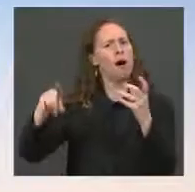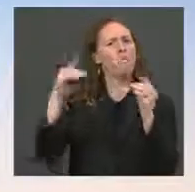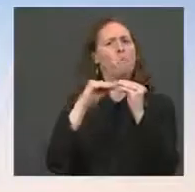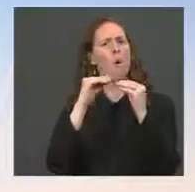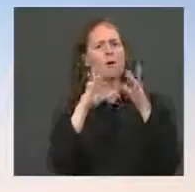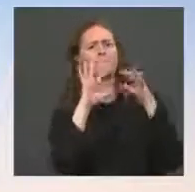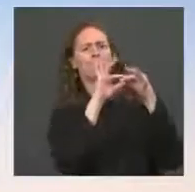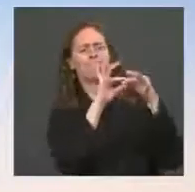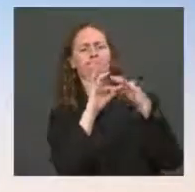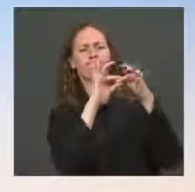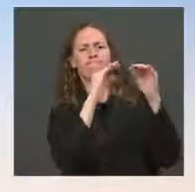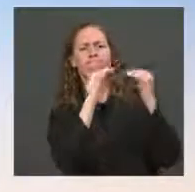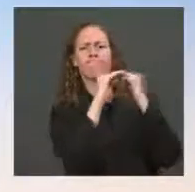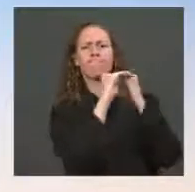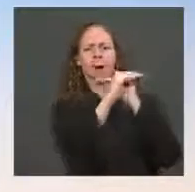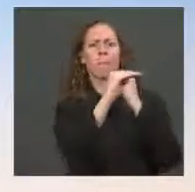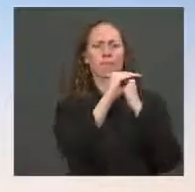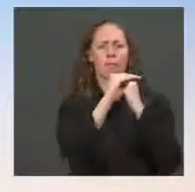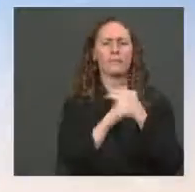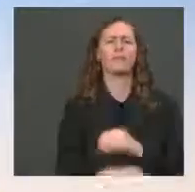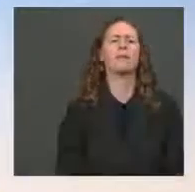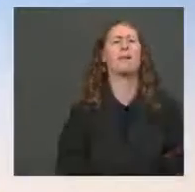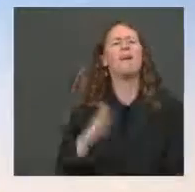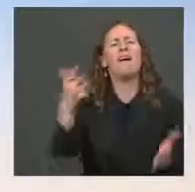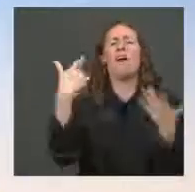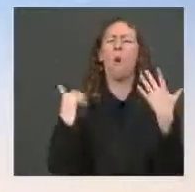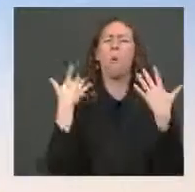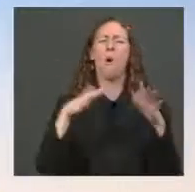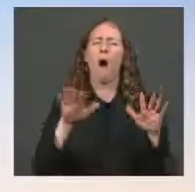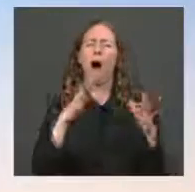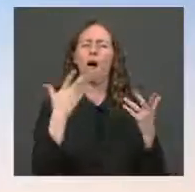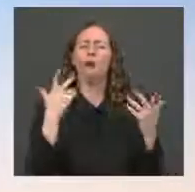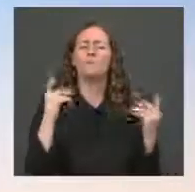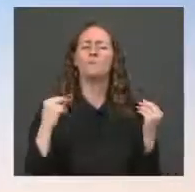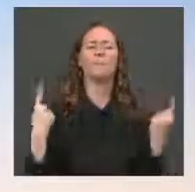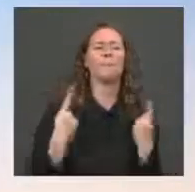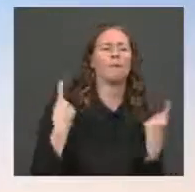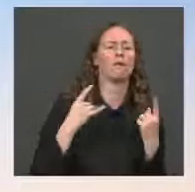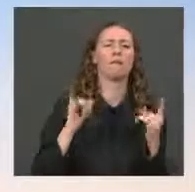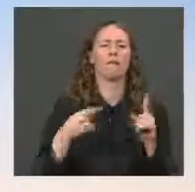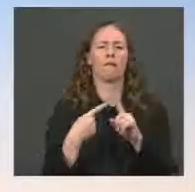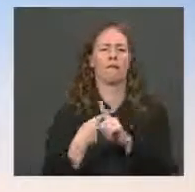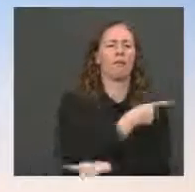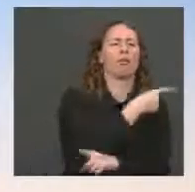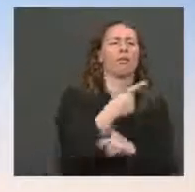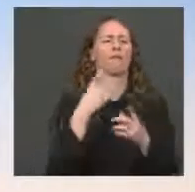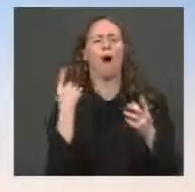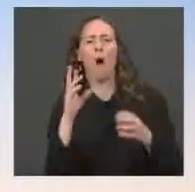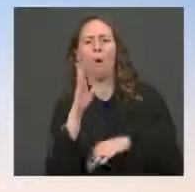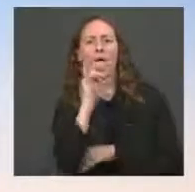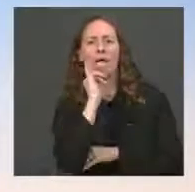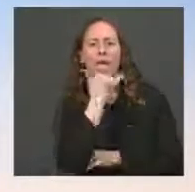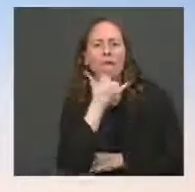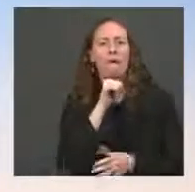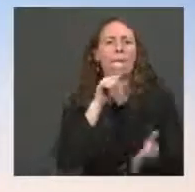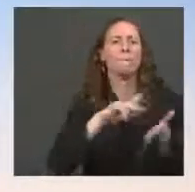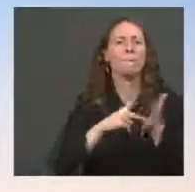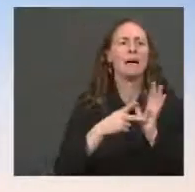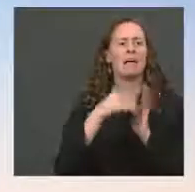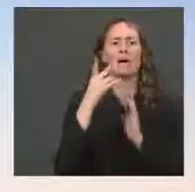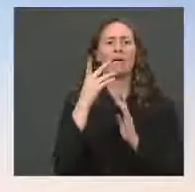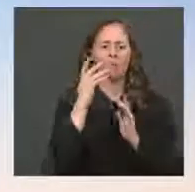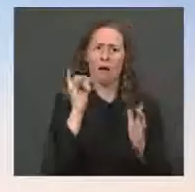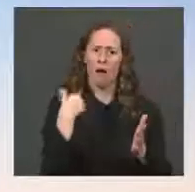deter any action that would be unintended, and that is a good thing because obviously we want to